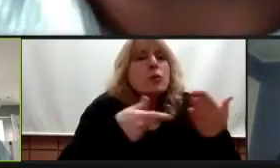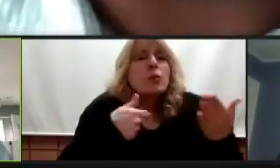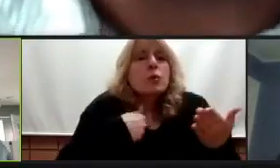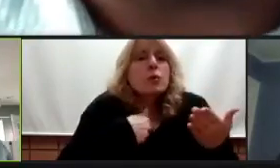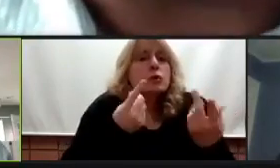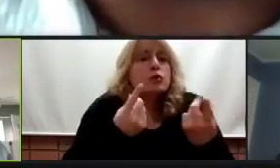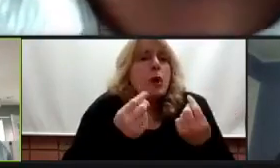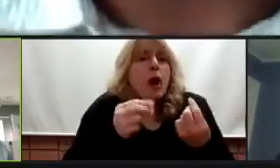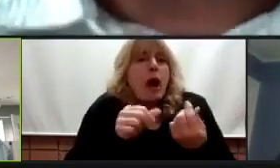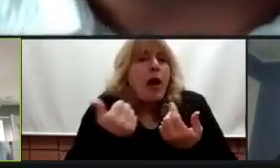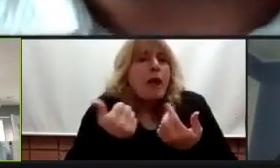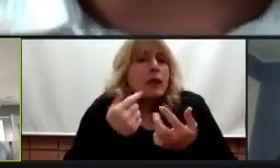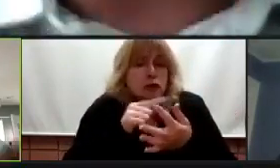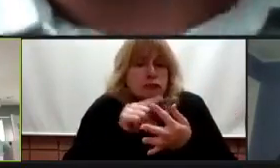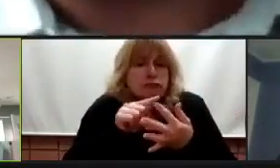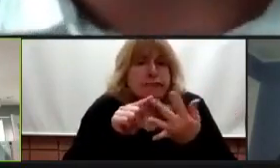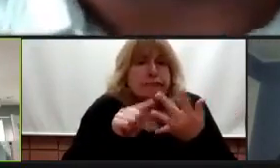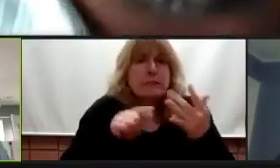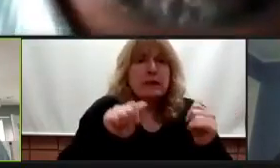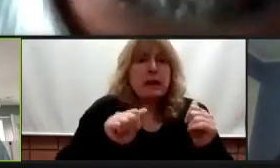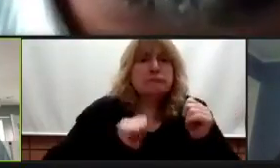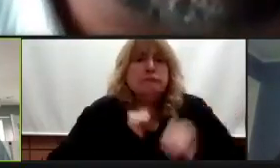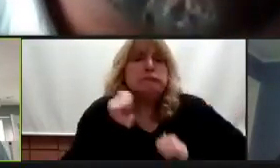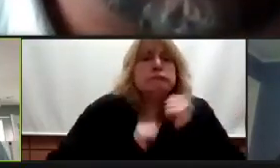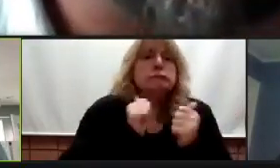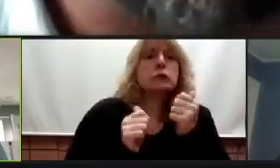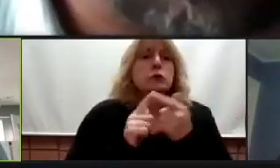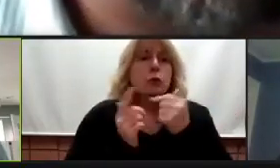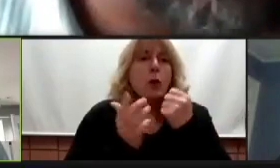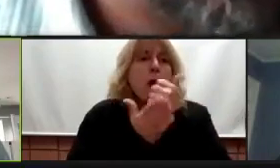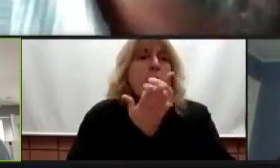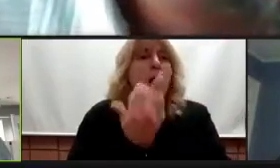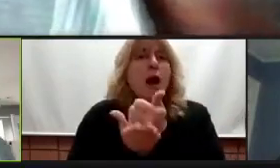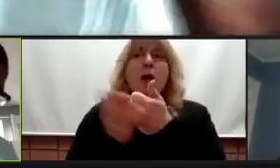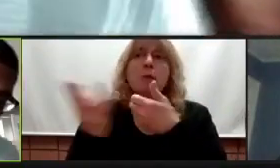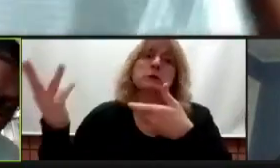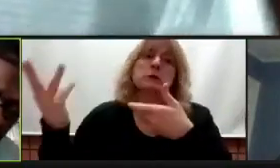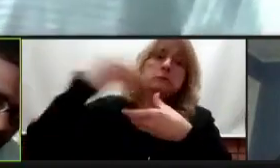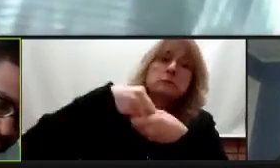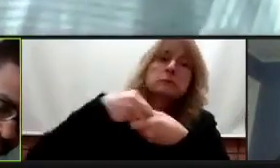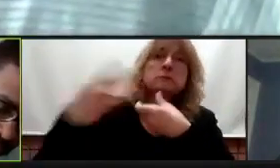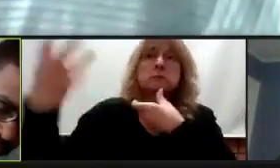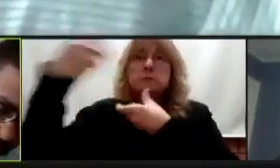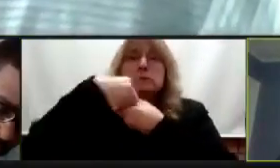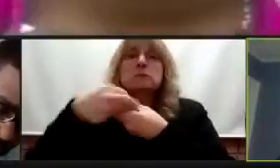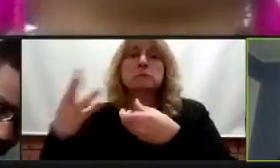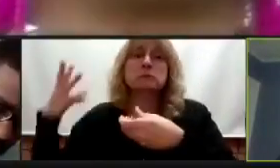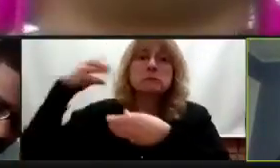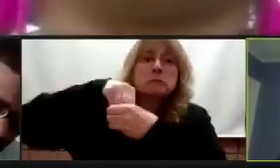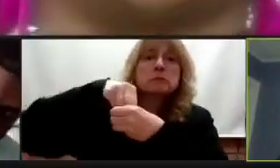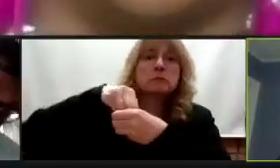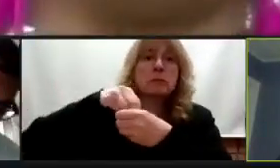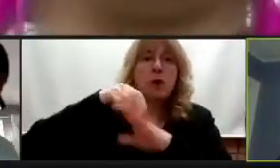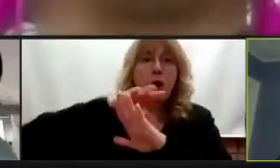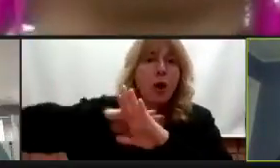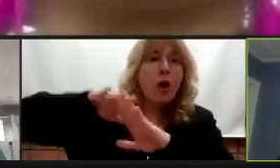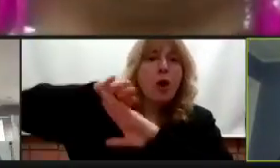other efforts that you know of that are helping to engage, you know, the other side of the aisle? Absolutely. So